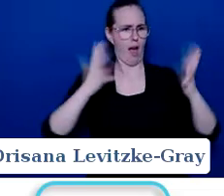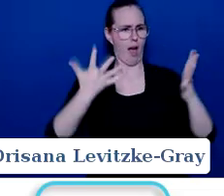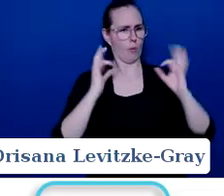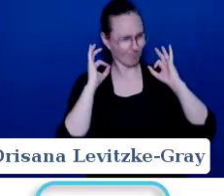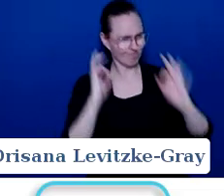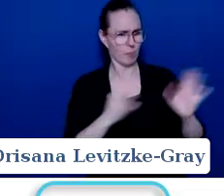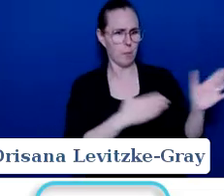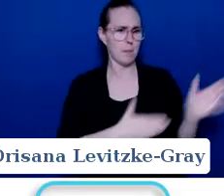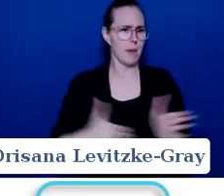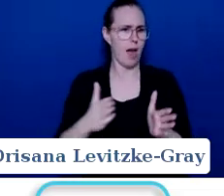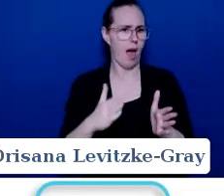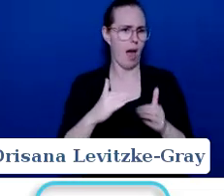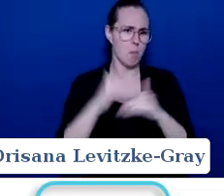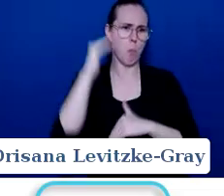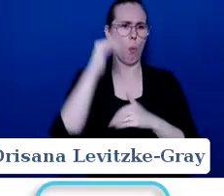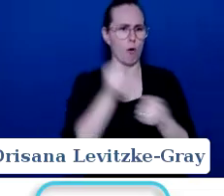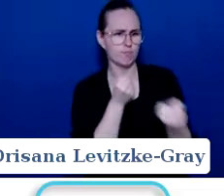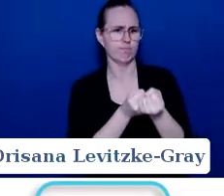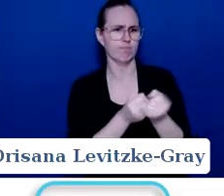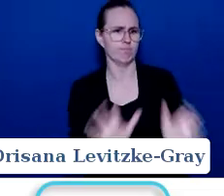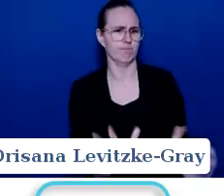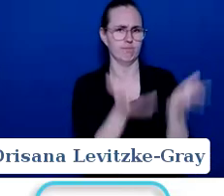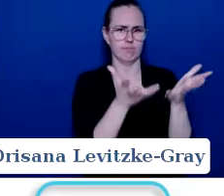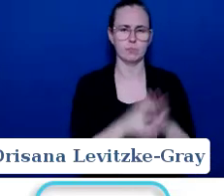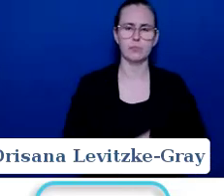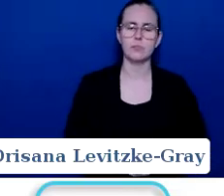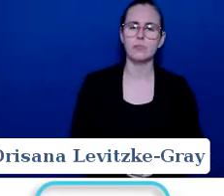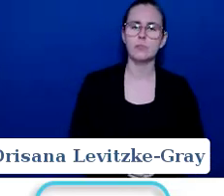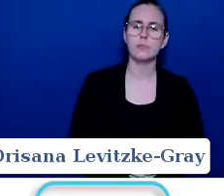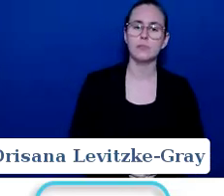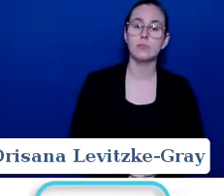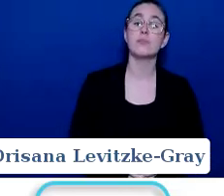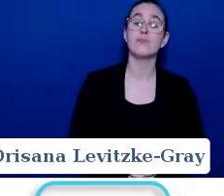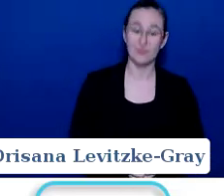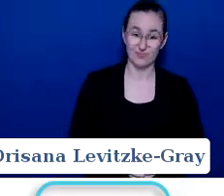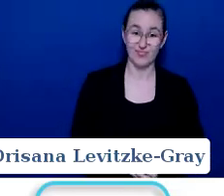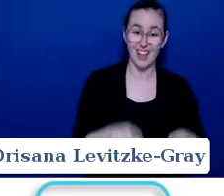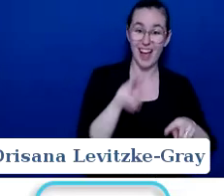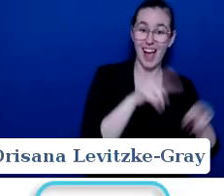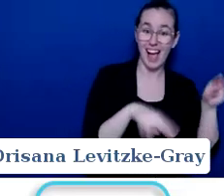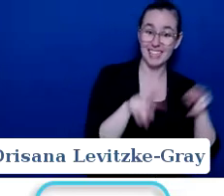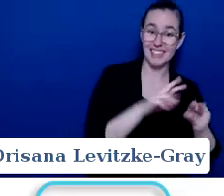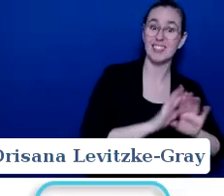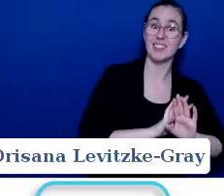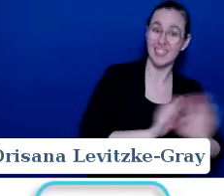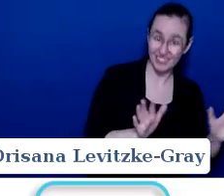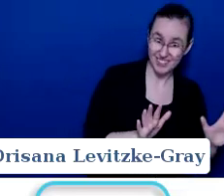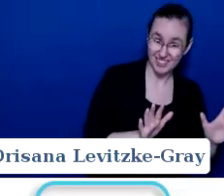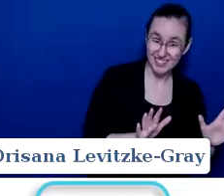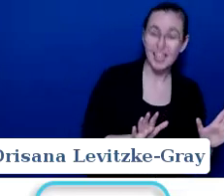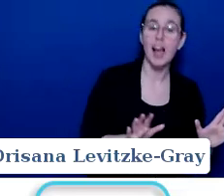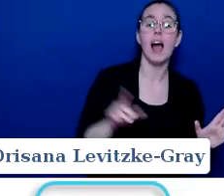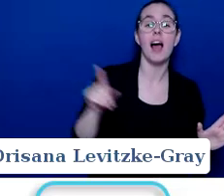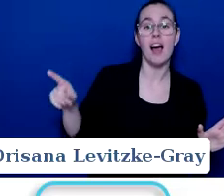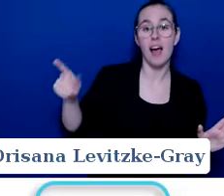other components that are going in parallel. First of all is expansion of the national list of assistive technology. And currently,